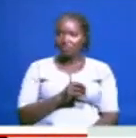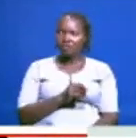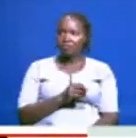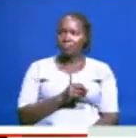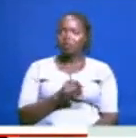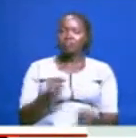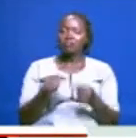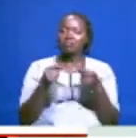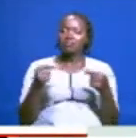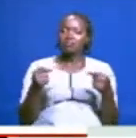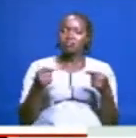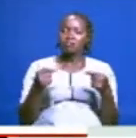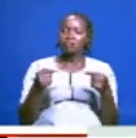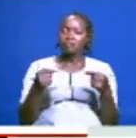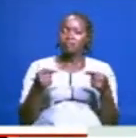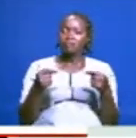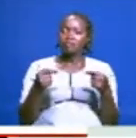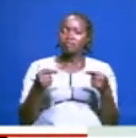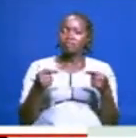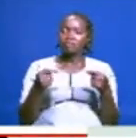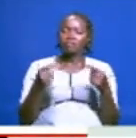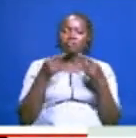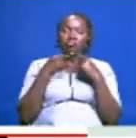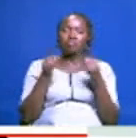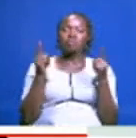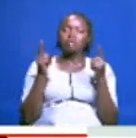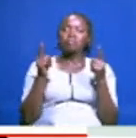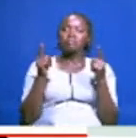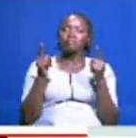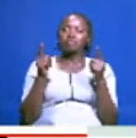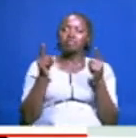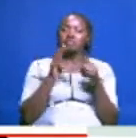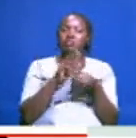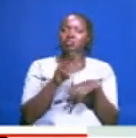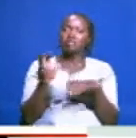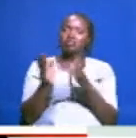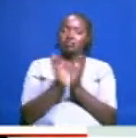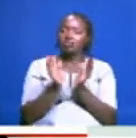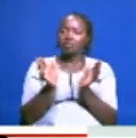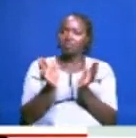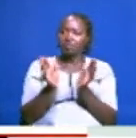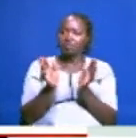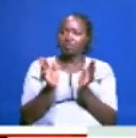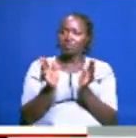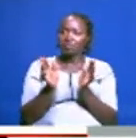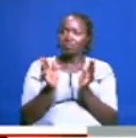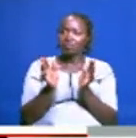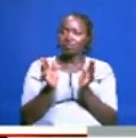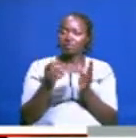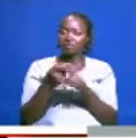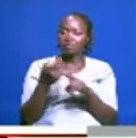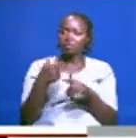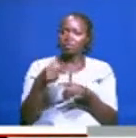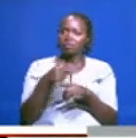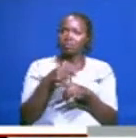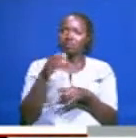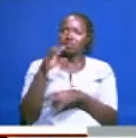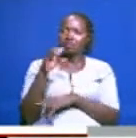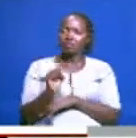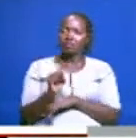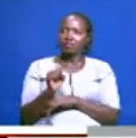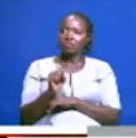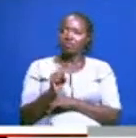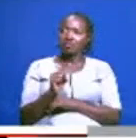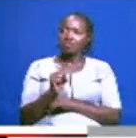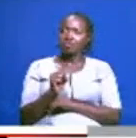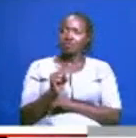to the pronouncements that we see publicly coming from our CS. Having